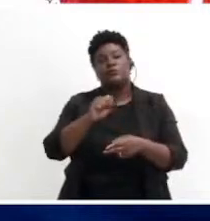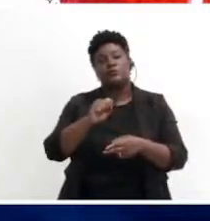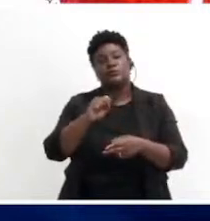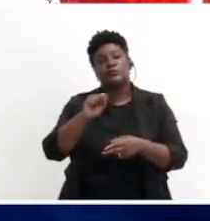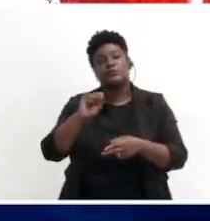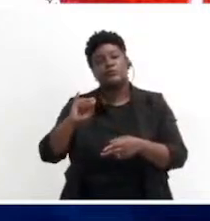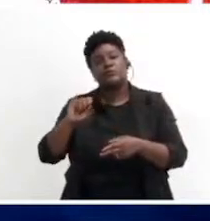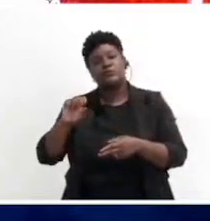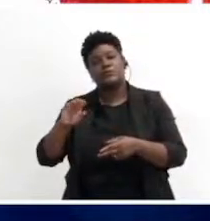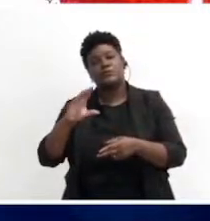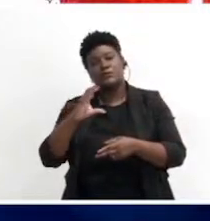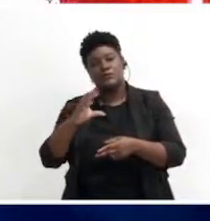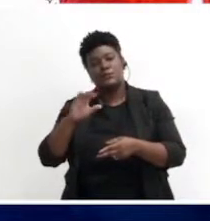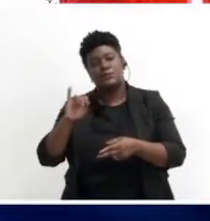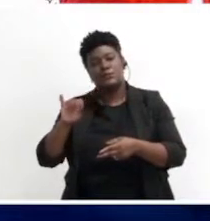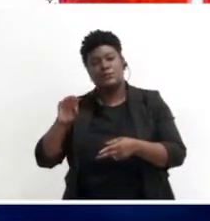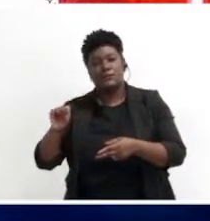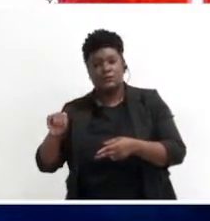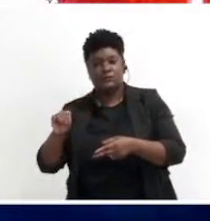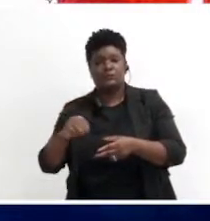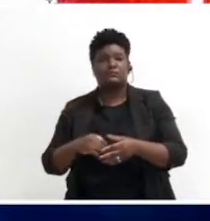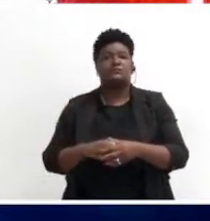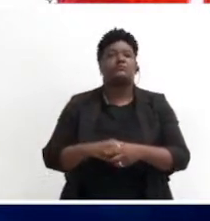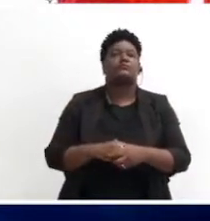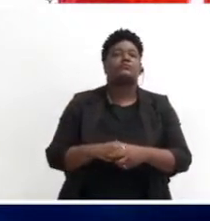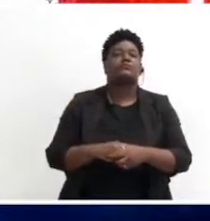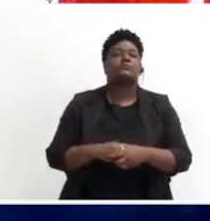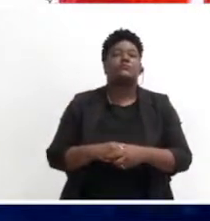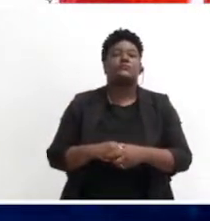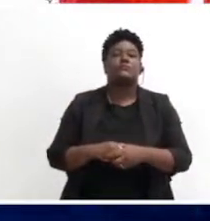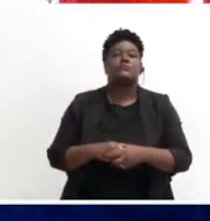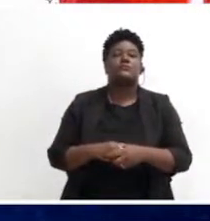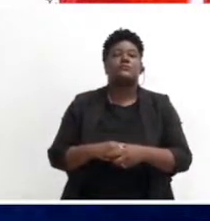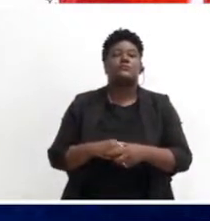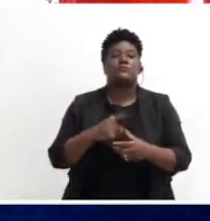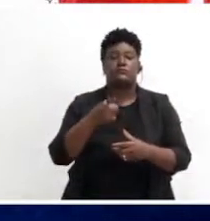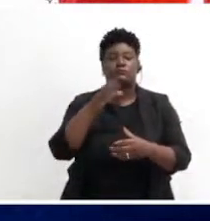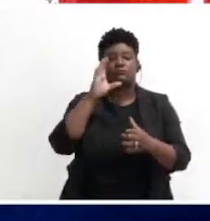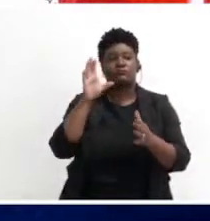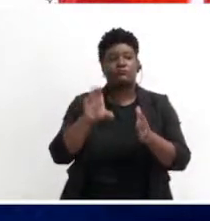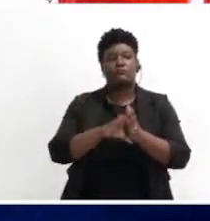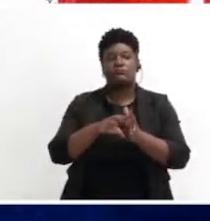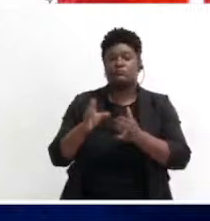This is more detail on what these IMCs look like.